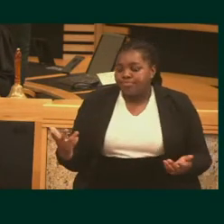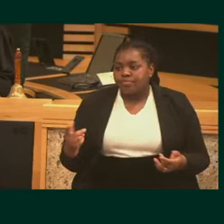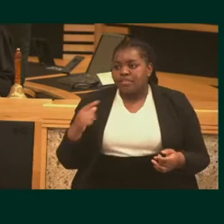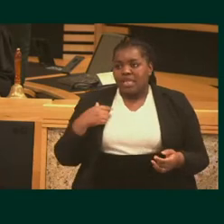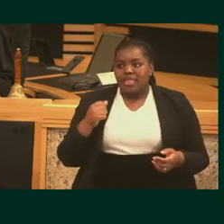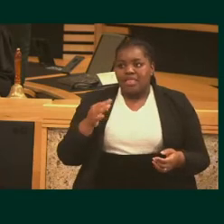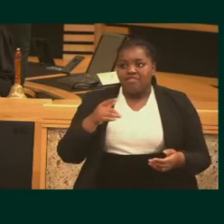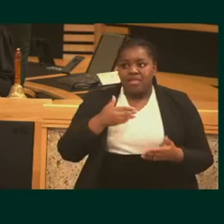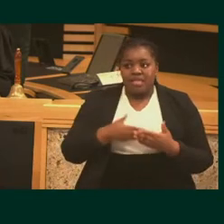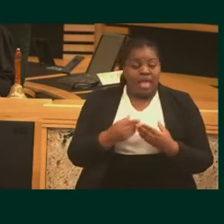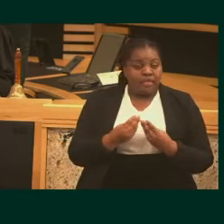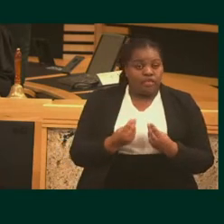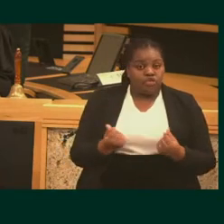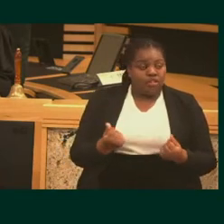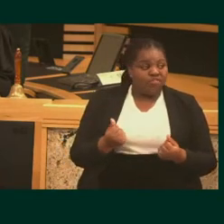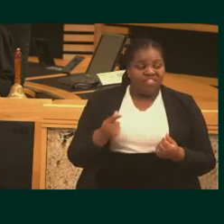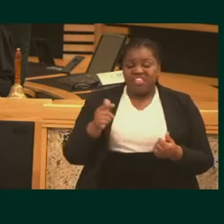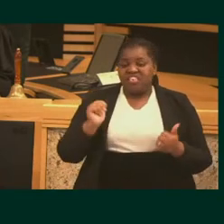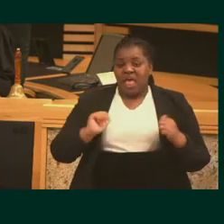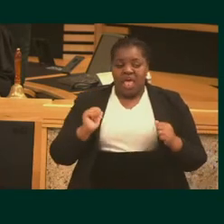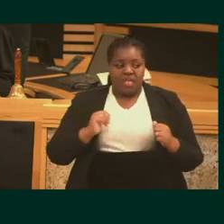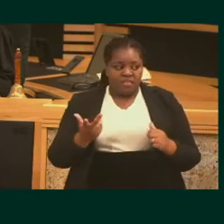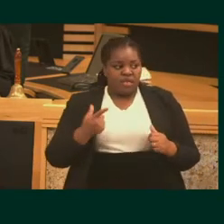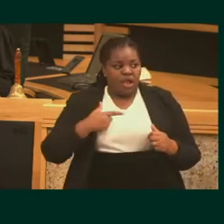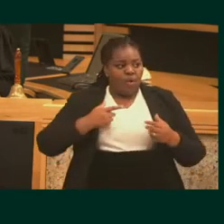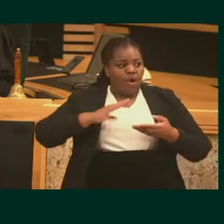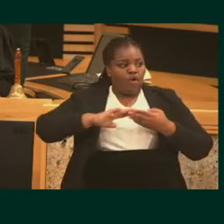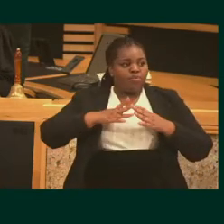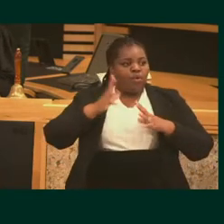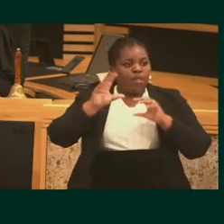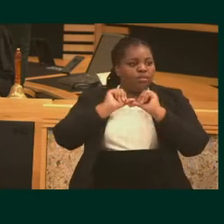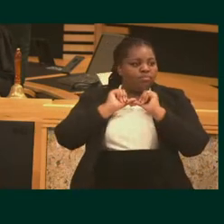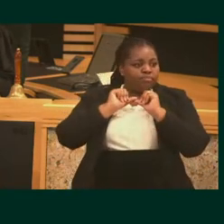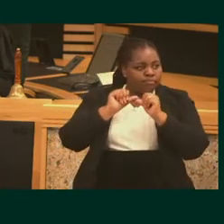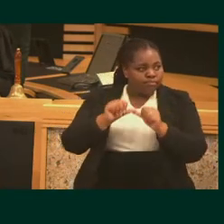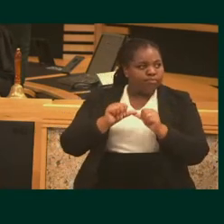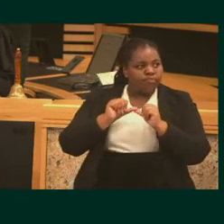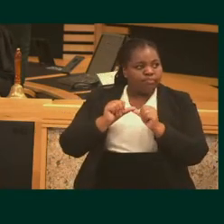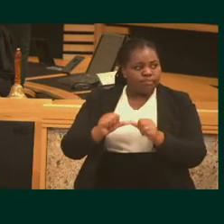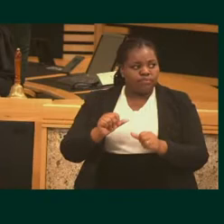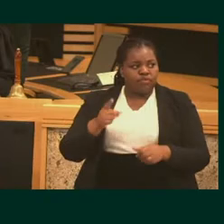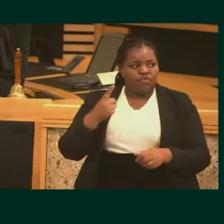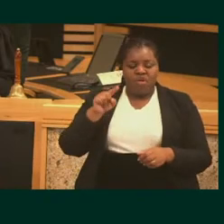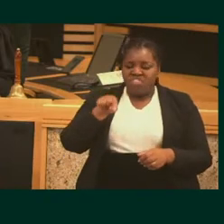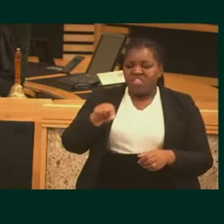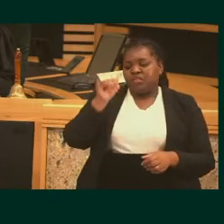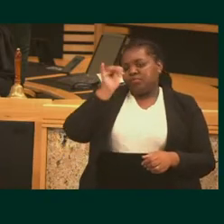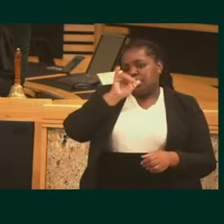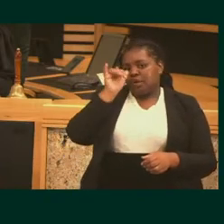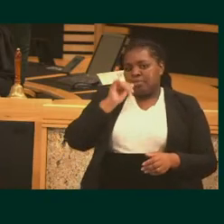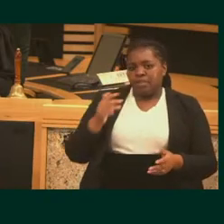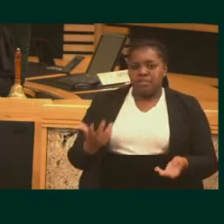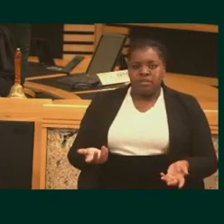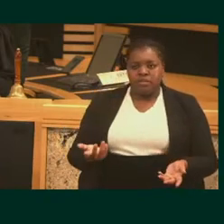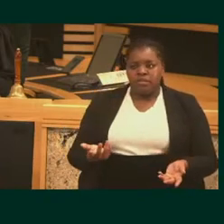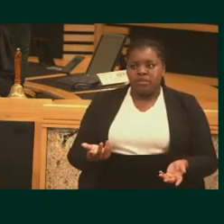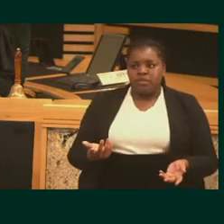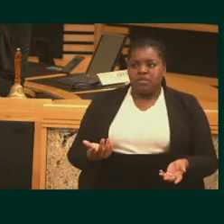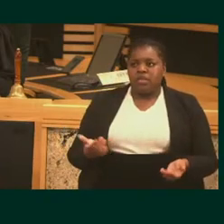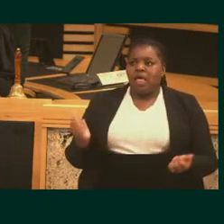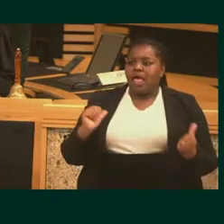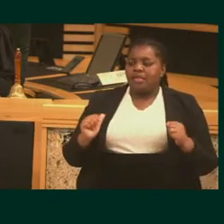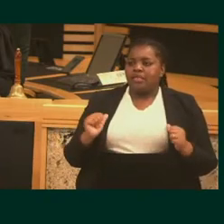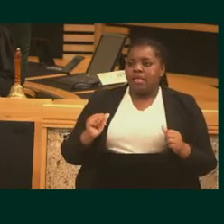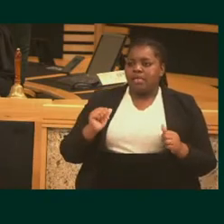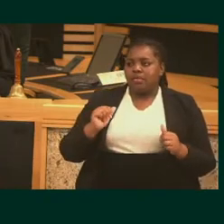will to deal to deal with the scourge our communities will continue to be at the mercy of these criminals to the acting honorable